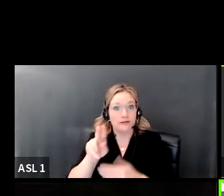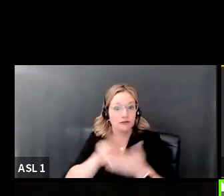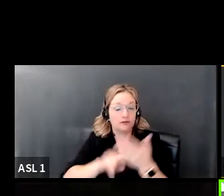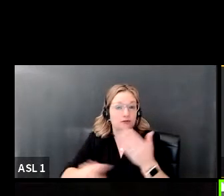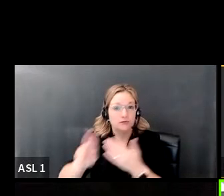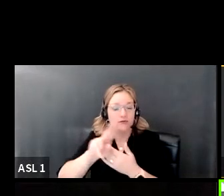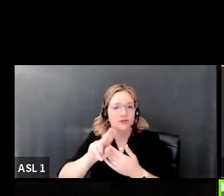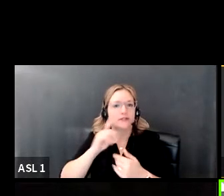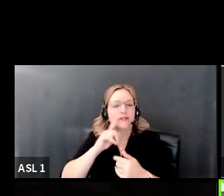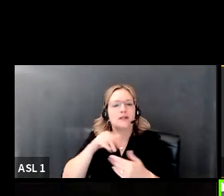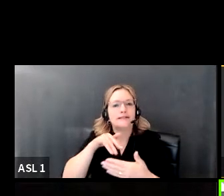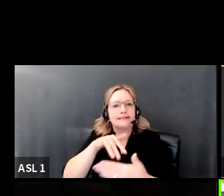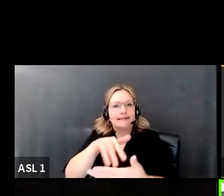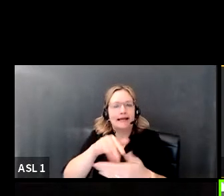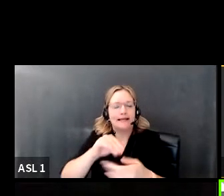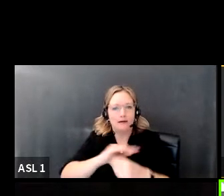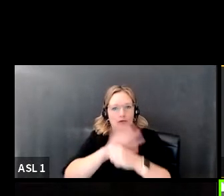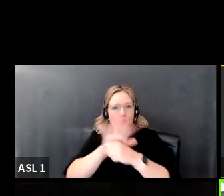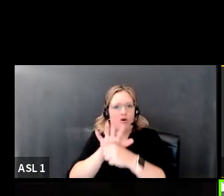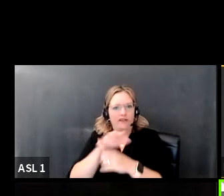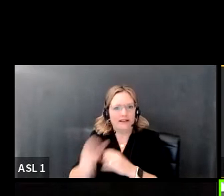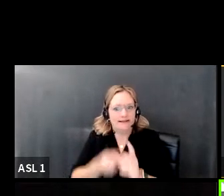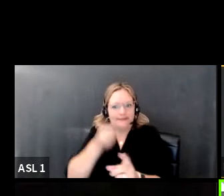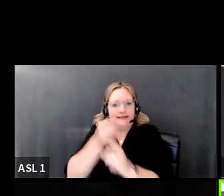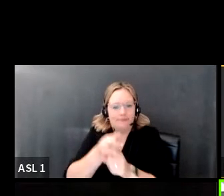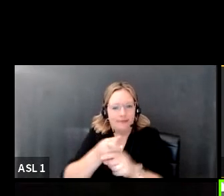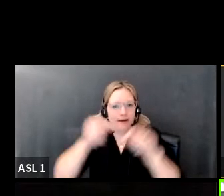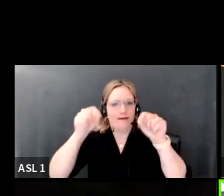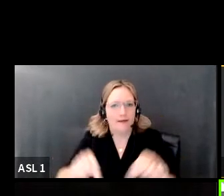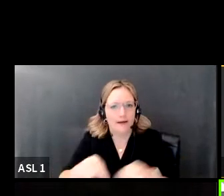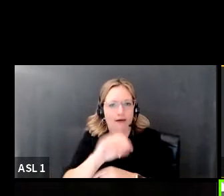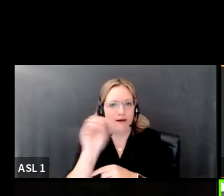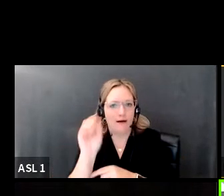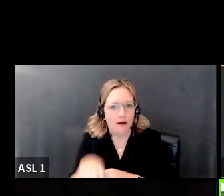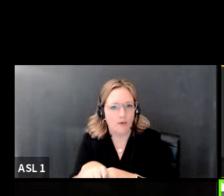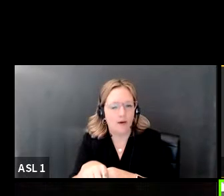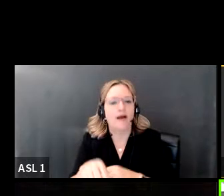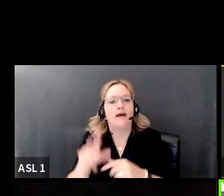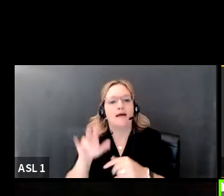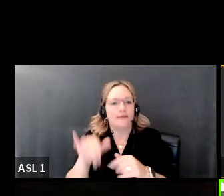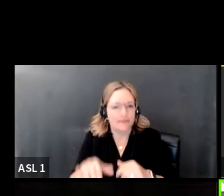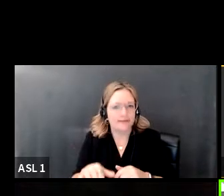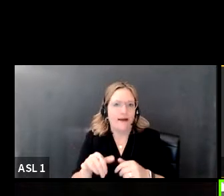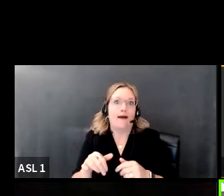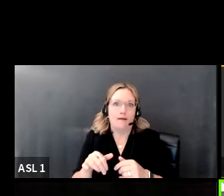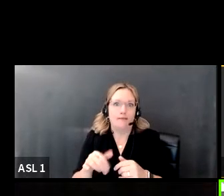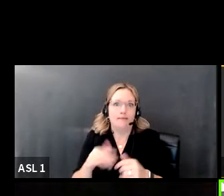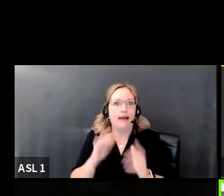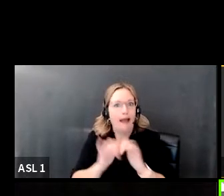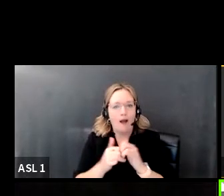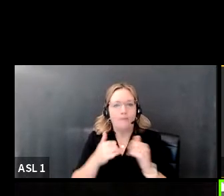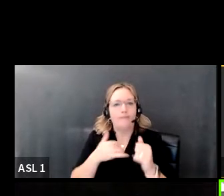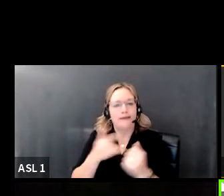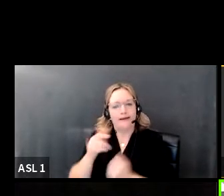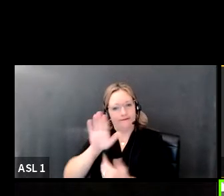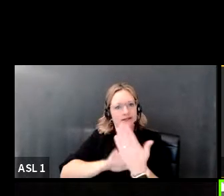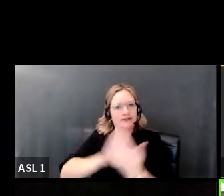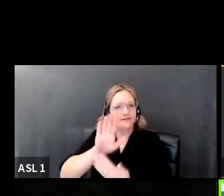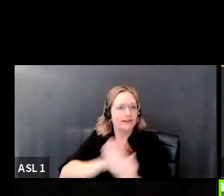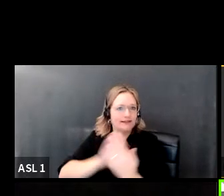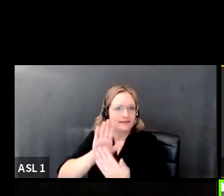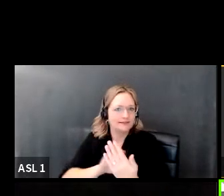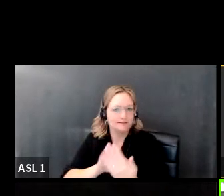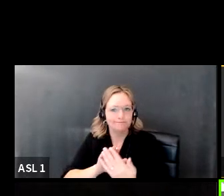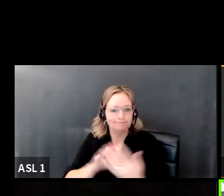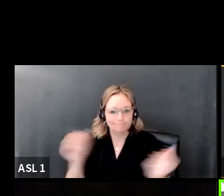here um it was very much an in-person type of exercise so that has significantly hampered us getting results out of that to